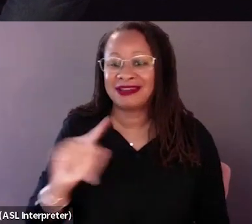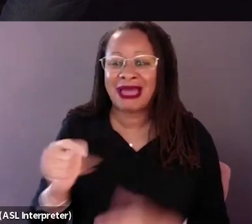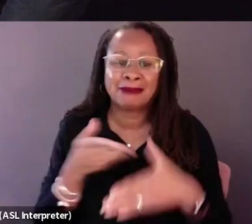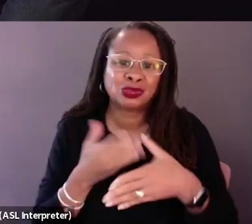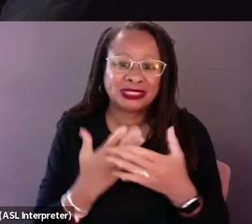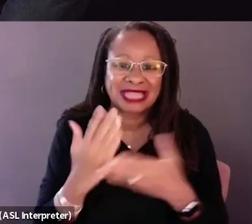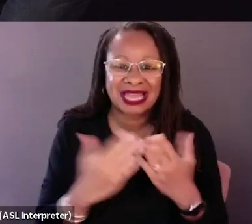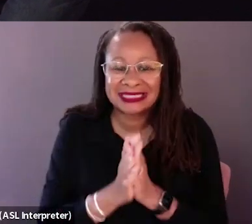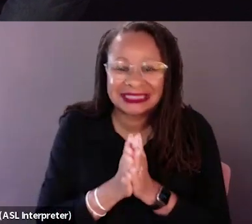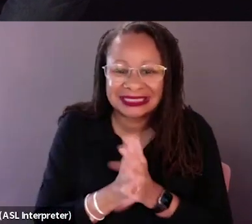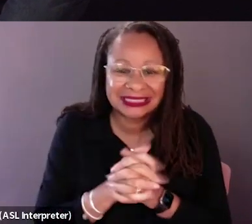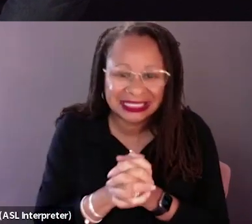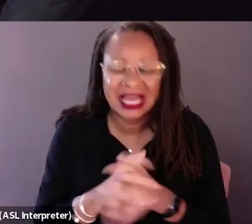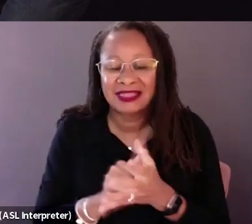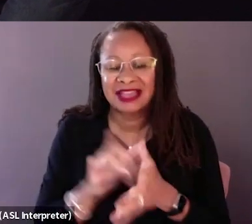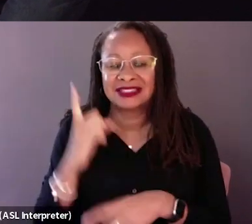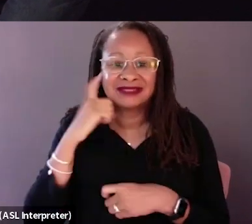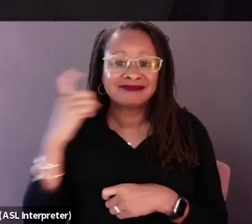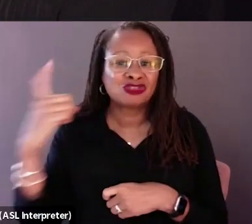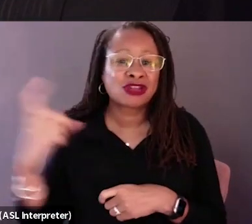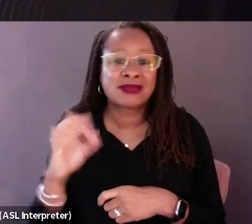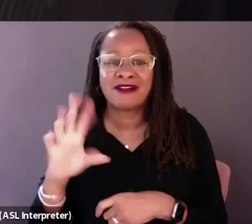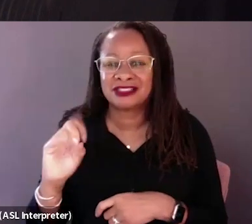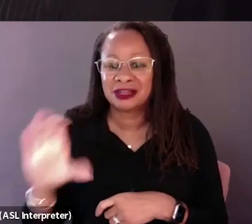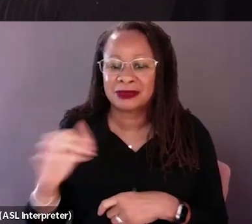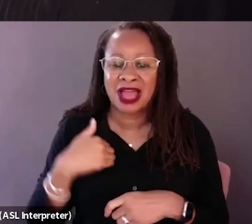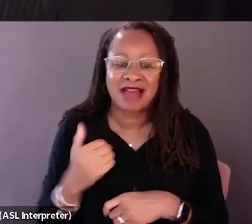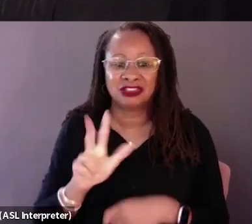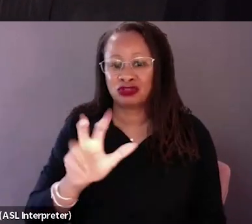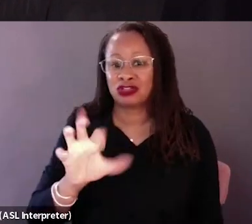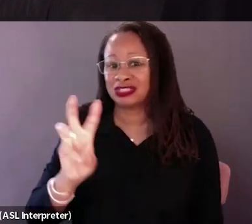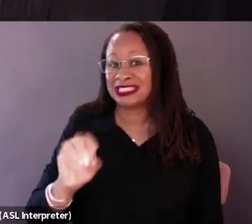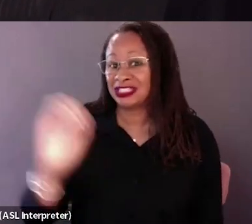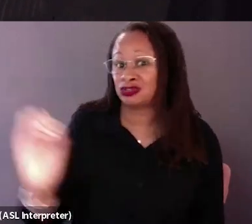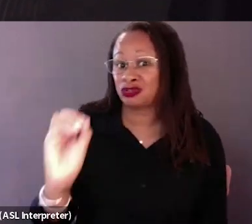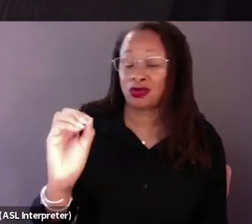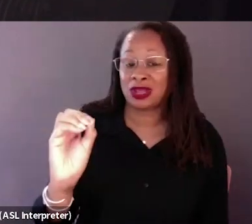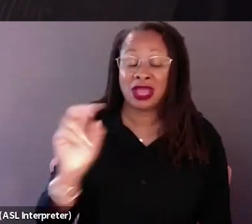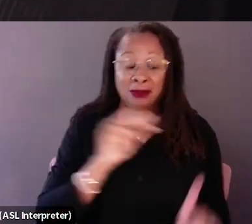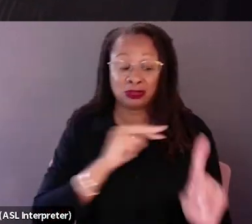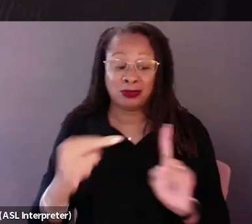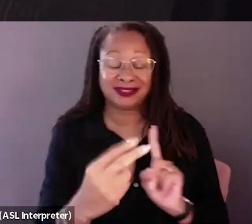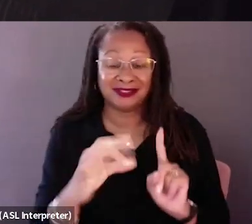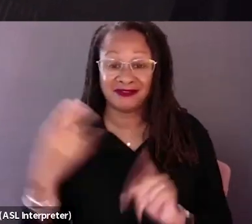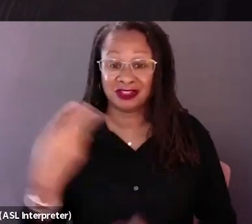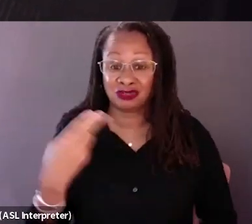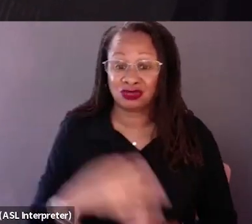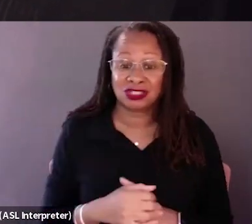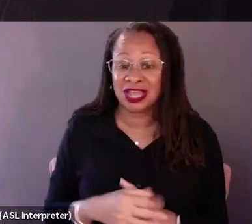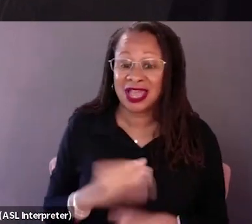that's kind of like documentary dream, is to have this 360 view of history. And I